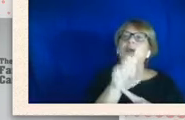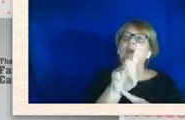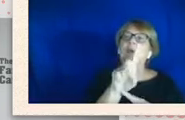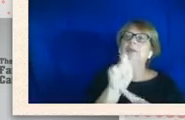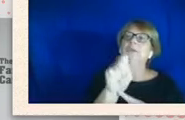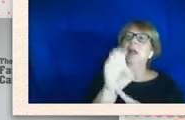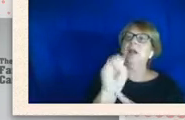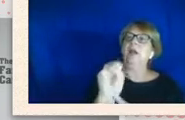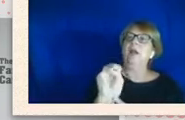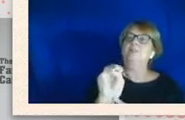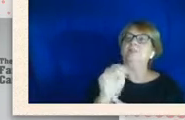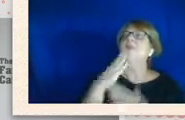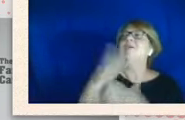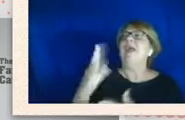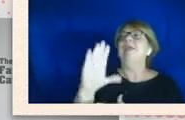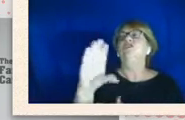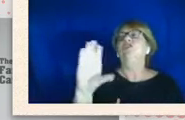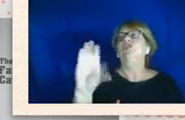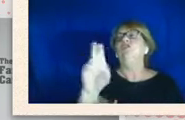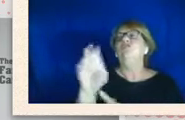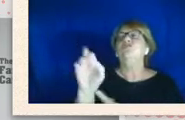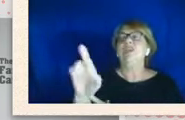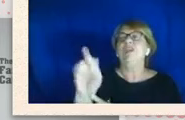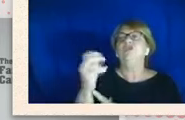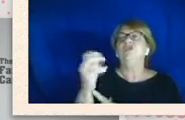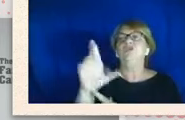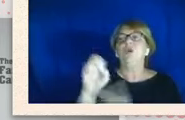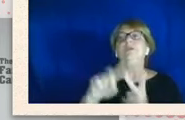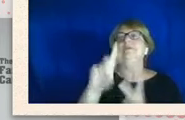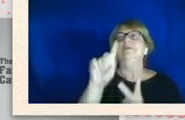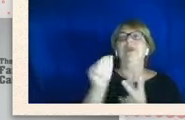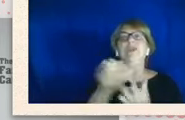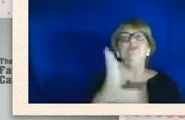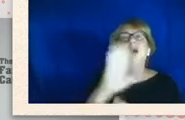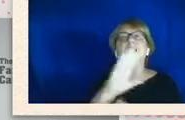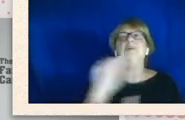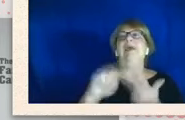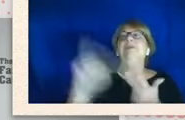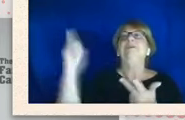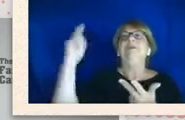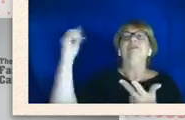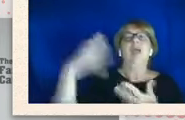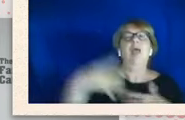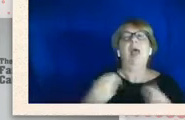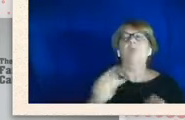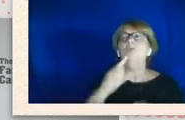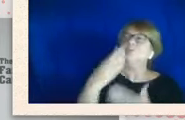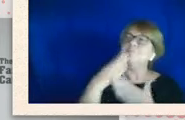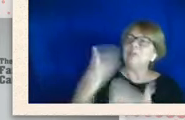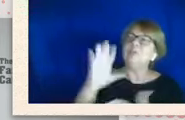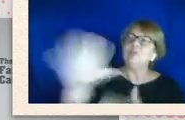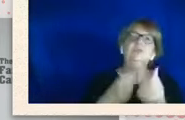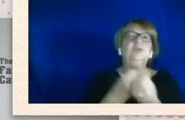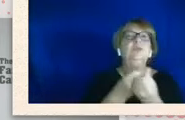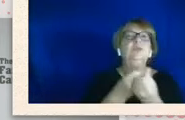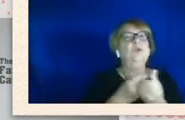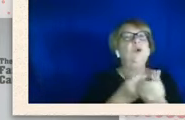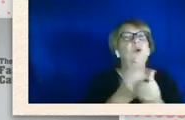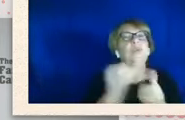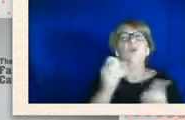Career Source, Disability Rights, and Sunshine Health. We sincerely appreciate all your support that allows this to happen. Thank